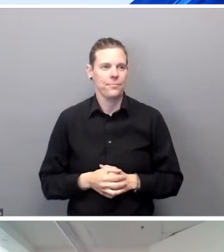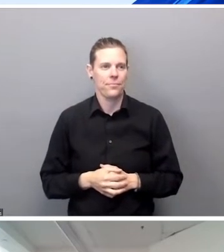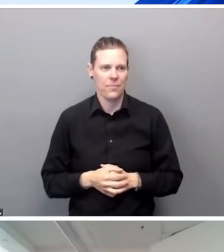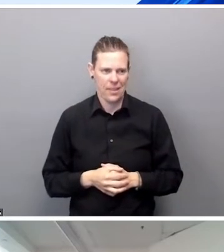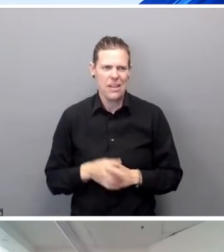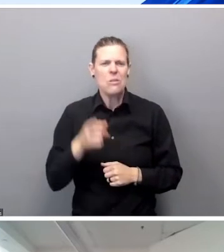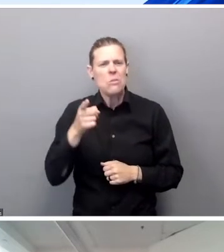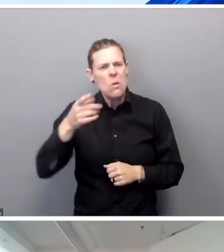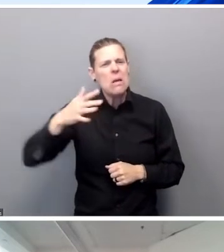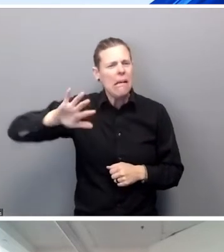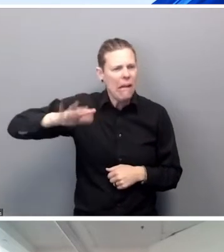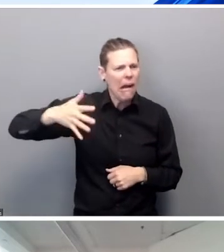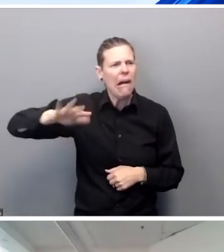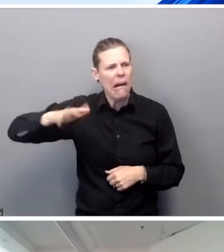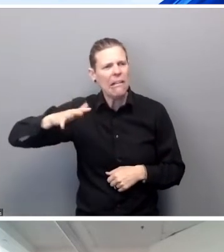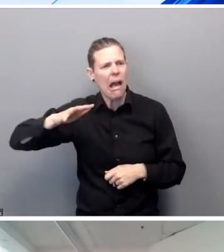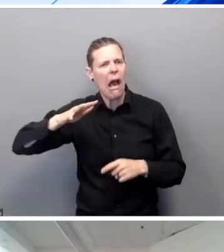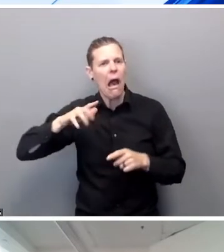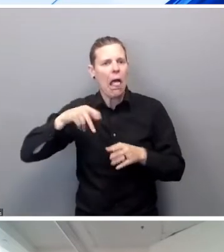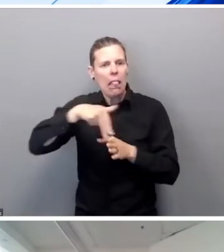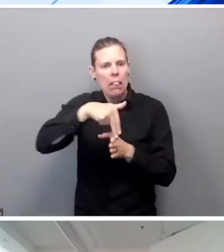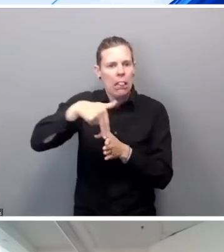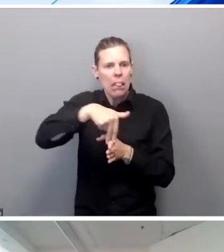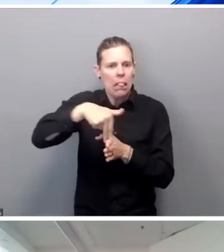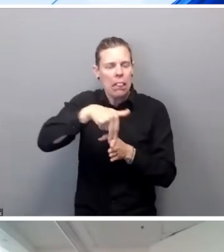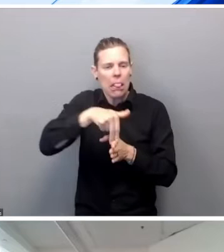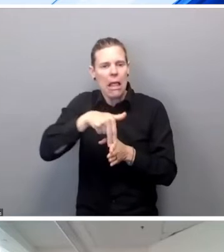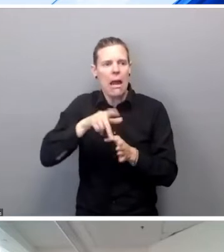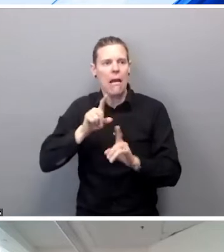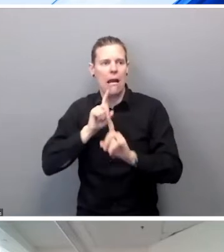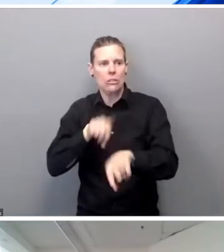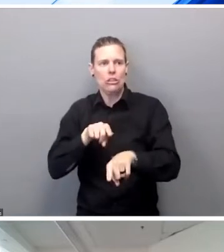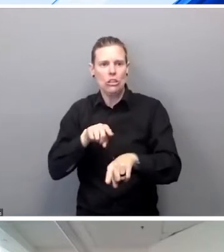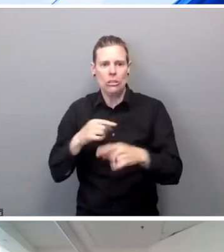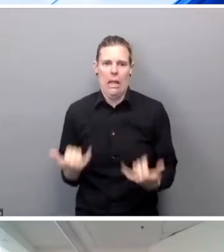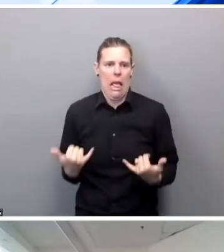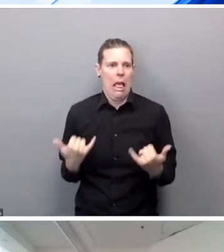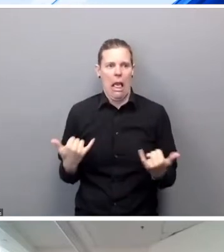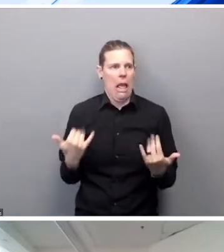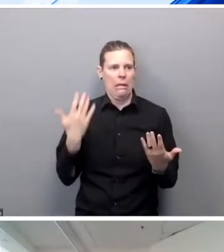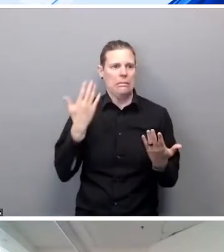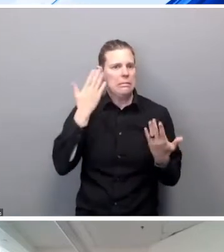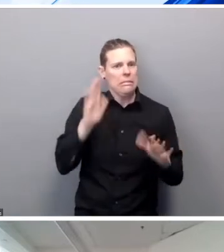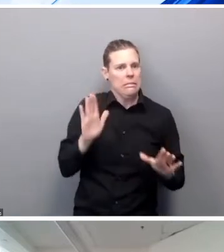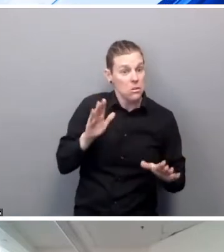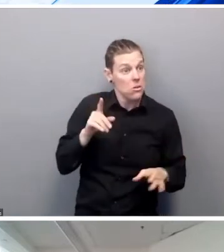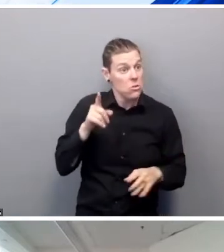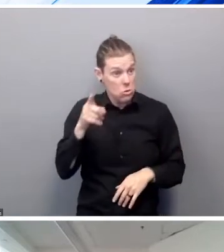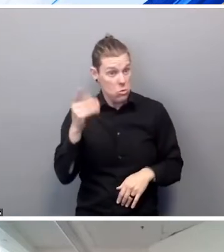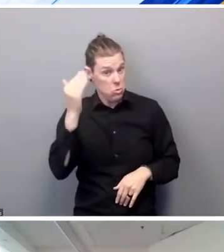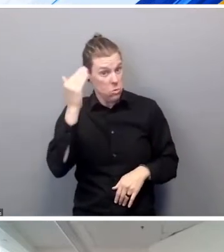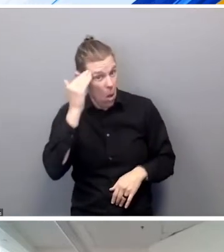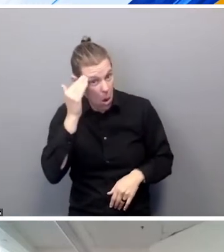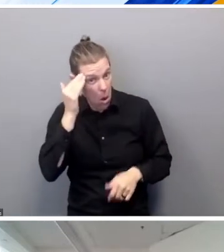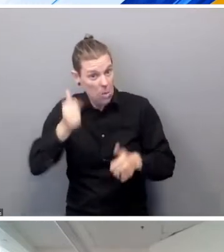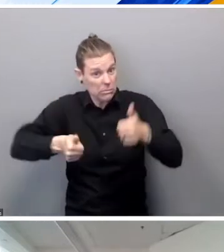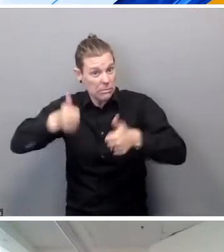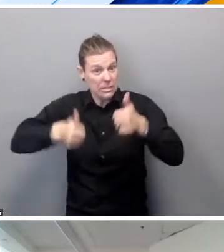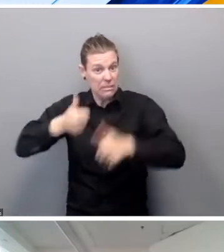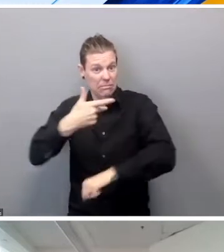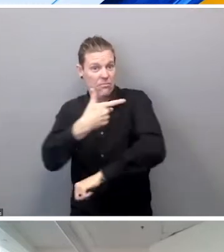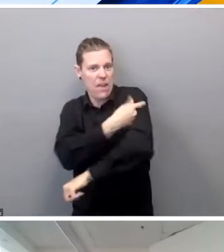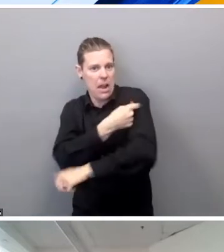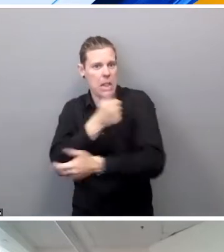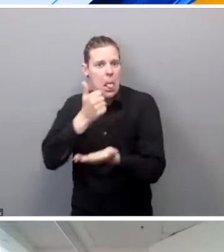but to your knowledge now, do you have any information about which vaccines have the best efficacy